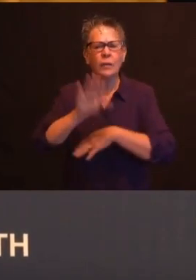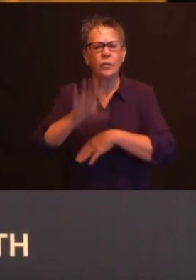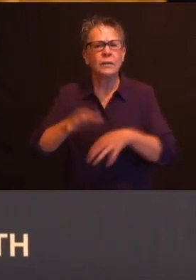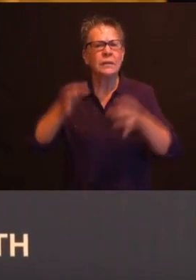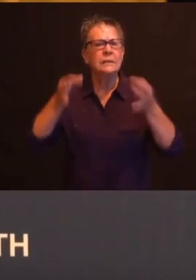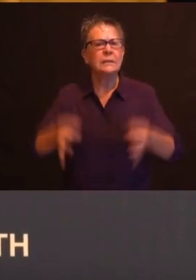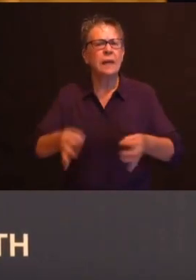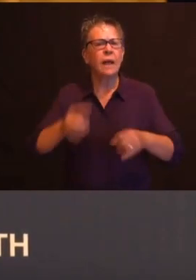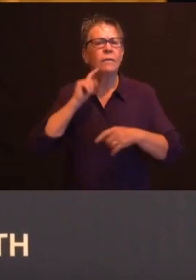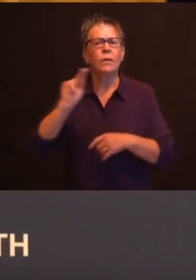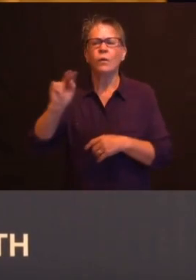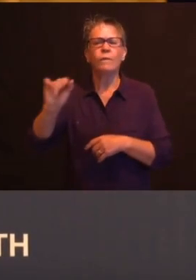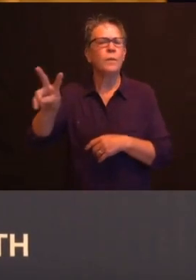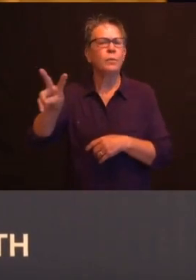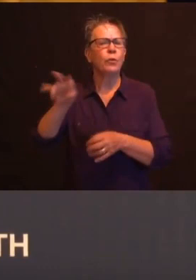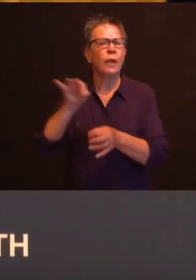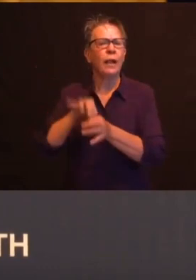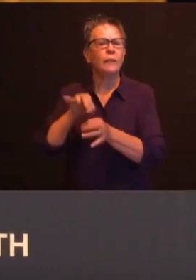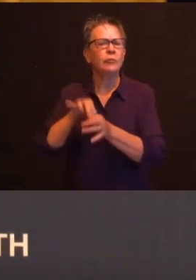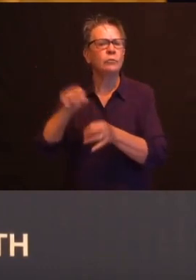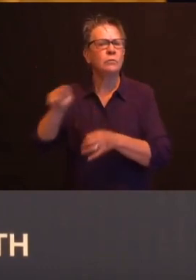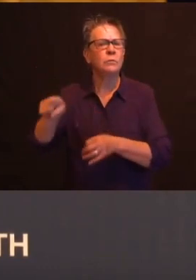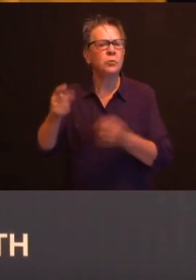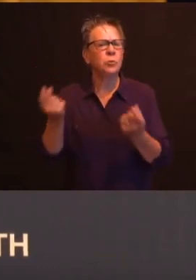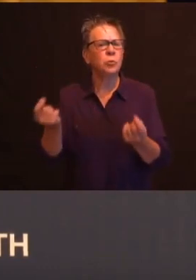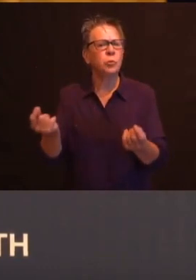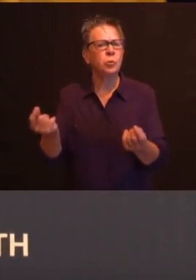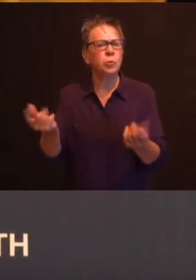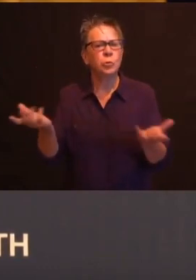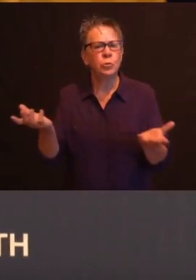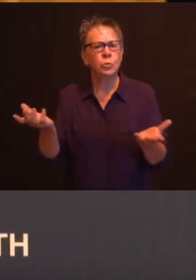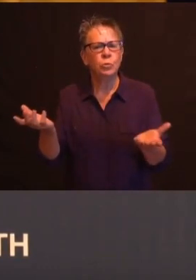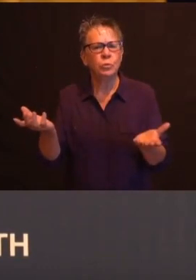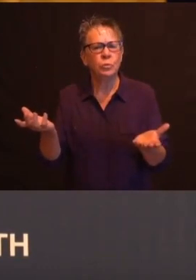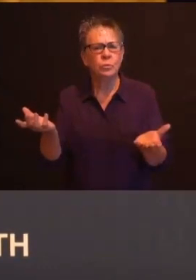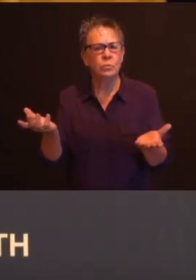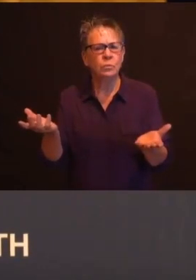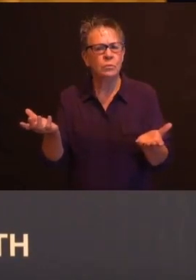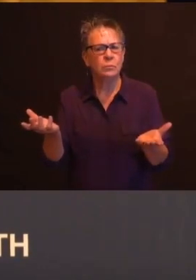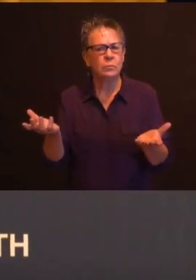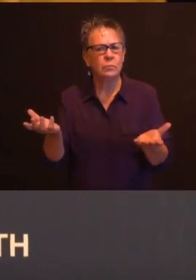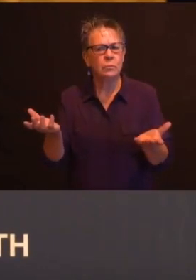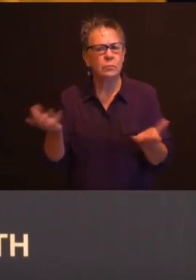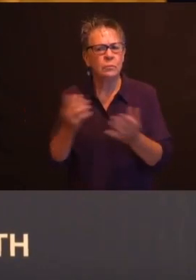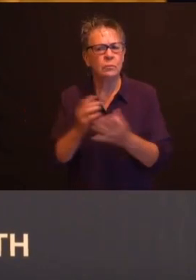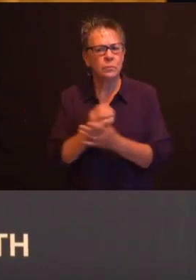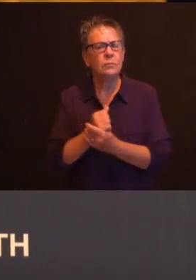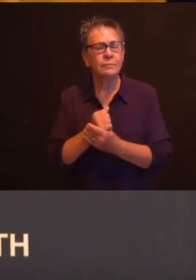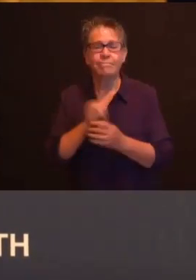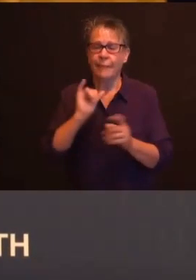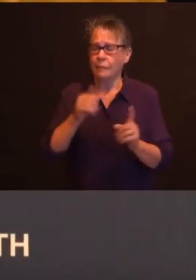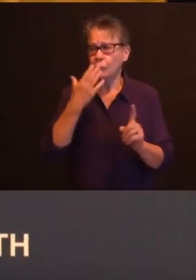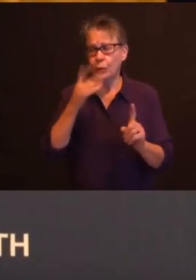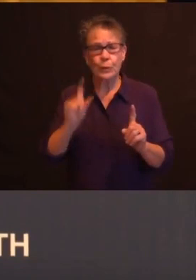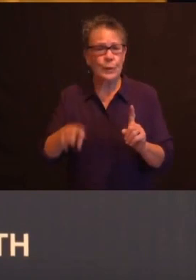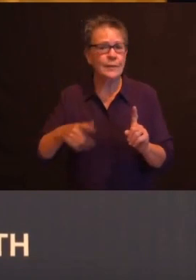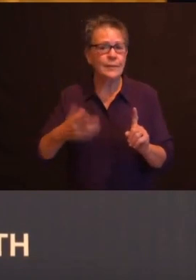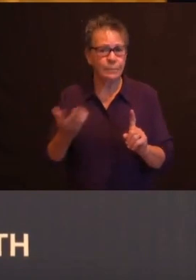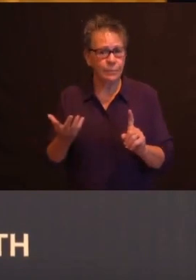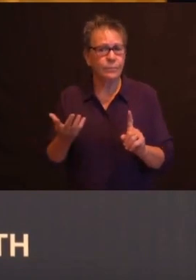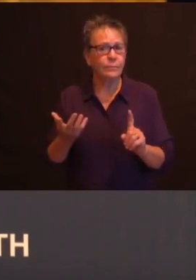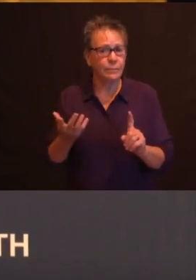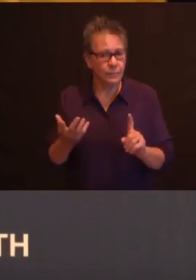now. Mask up, exactly. I think the first point, good question, by the way, and again, remind everybody tomorrow's election